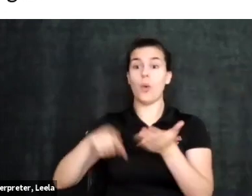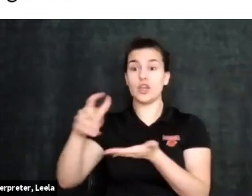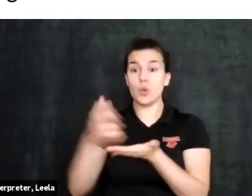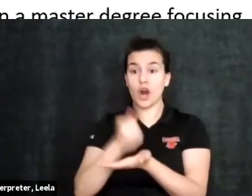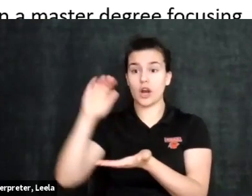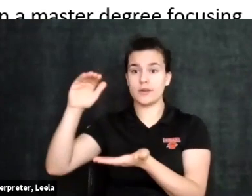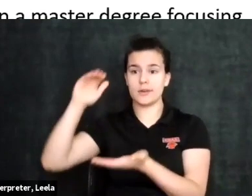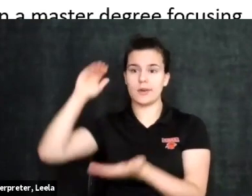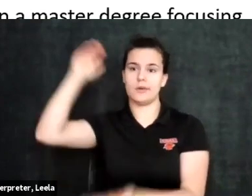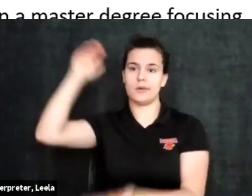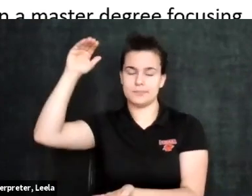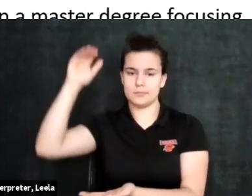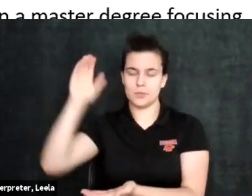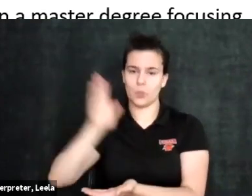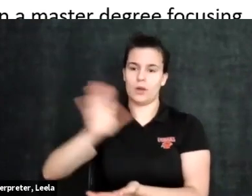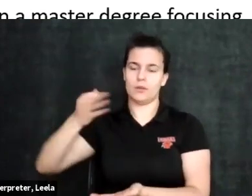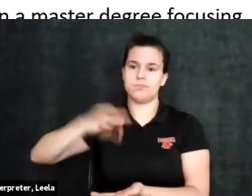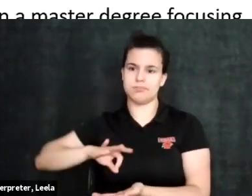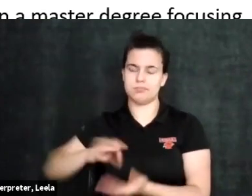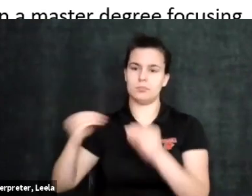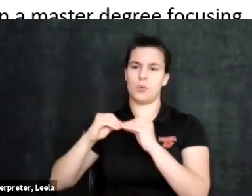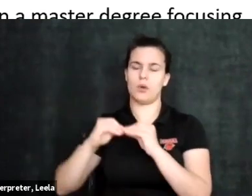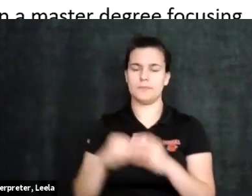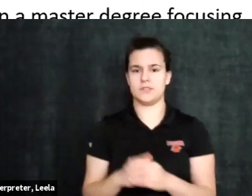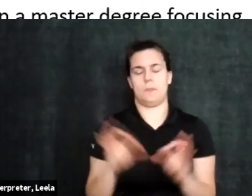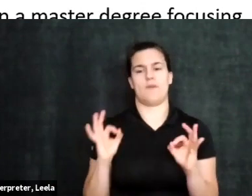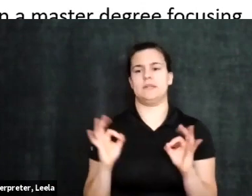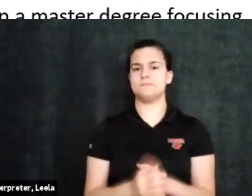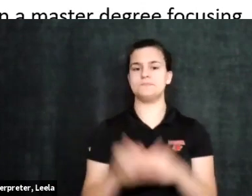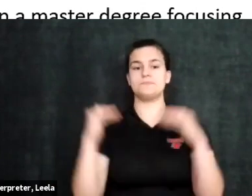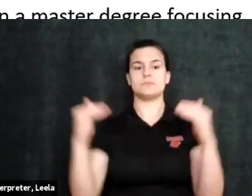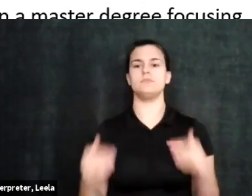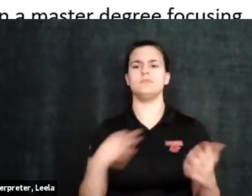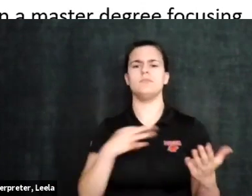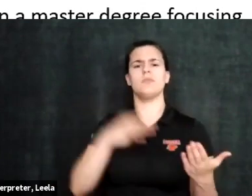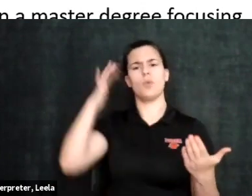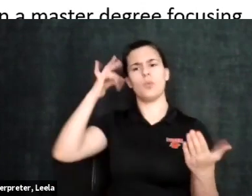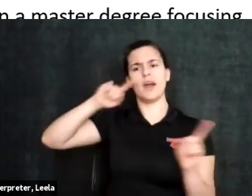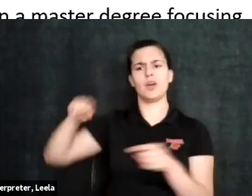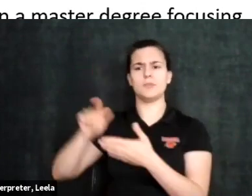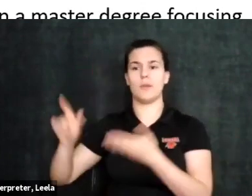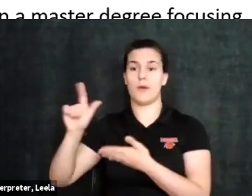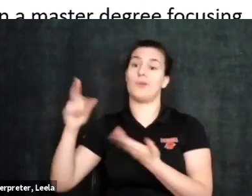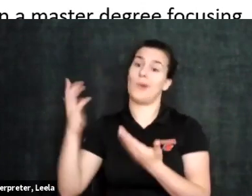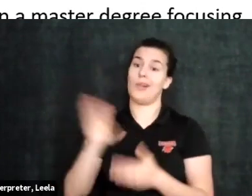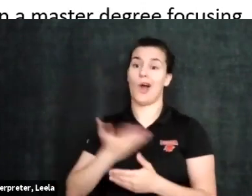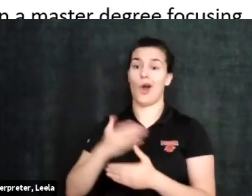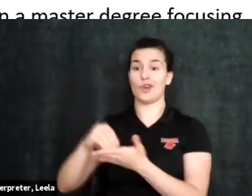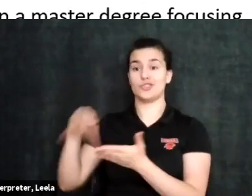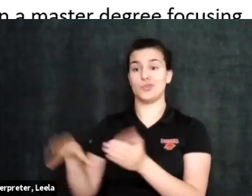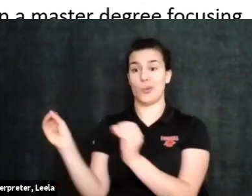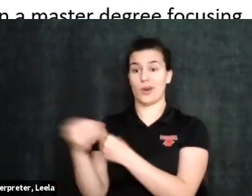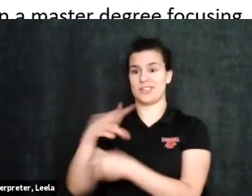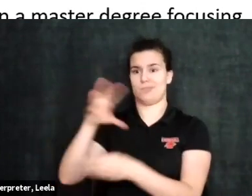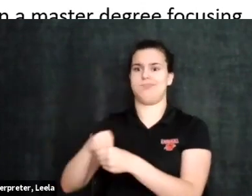years. So why Lamar Civil and Environmental Engineering? Well, we have active student organizations. This is them at a competition